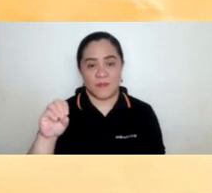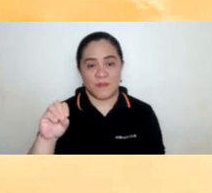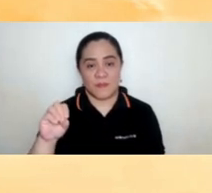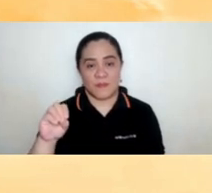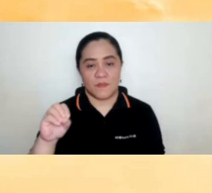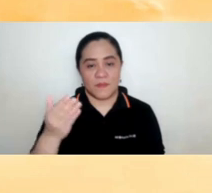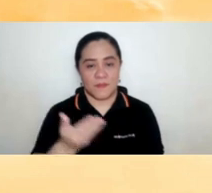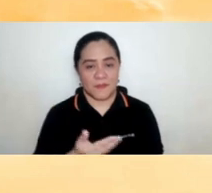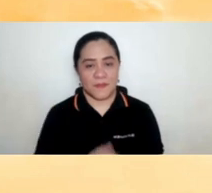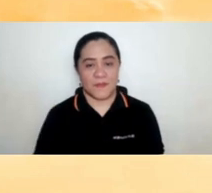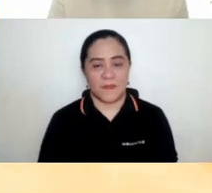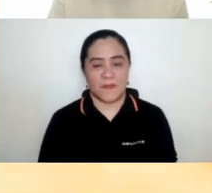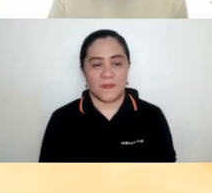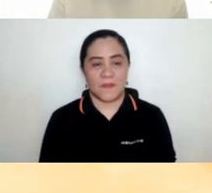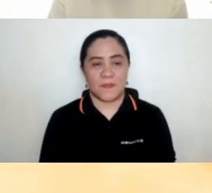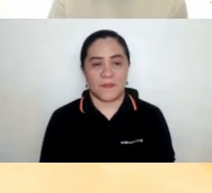RSci.